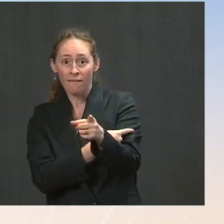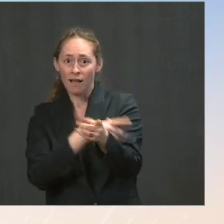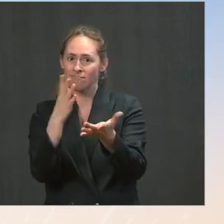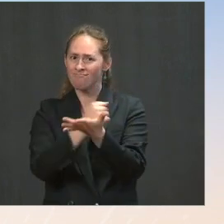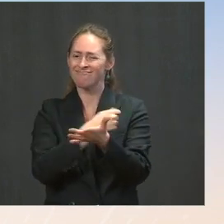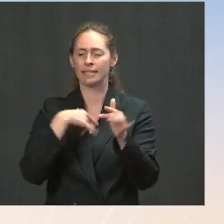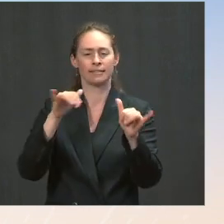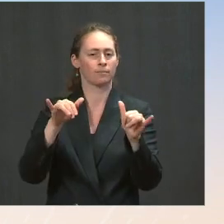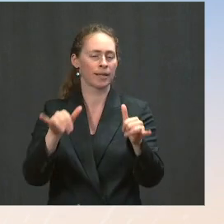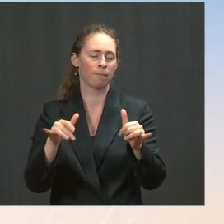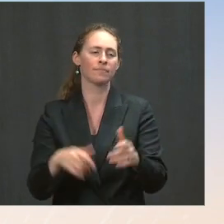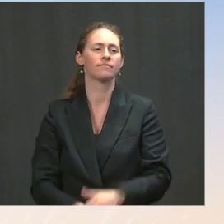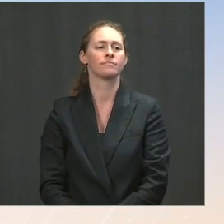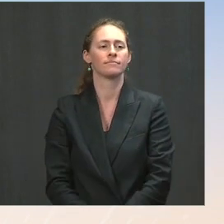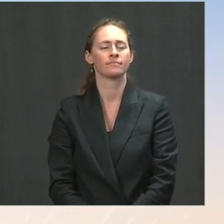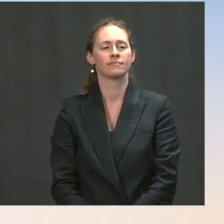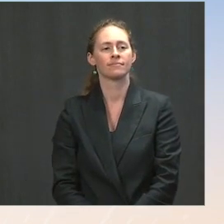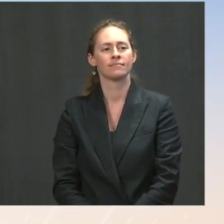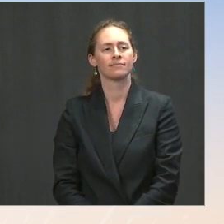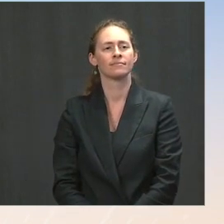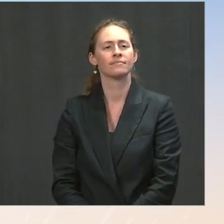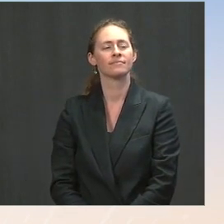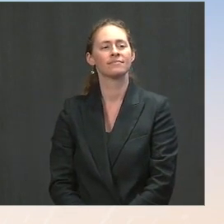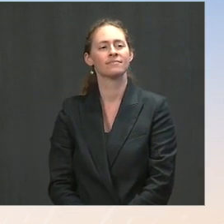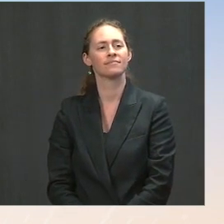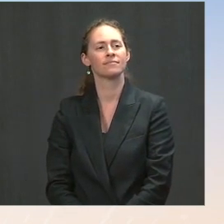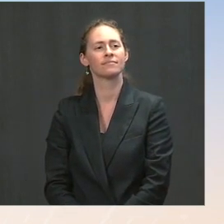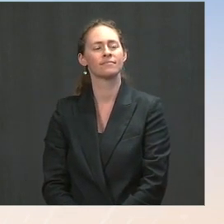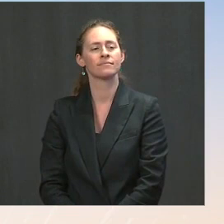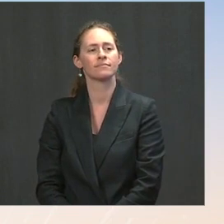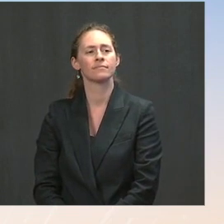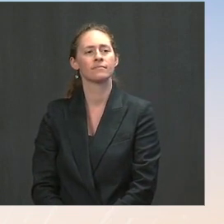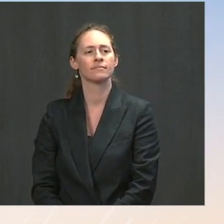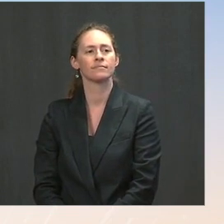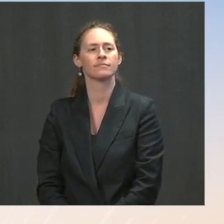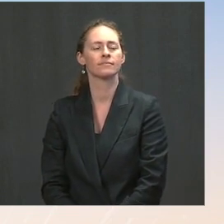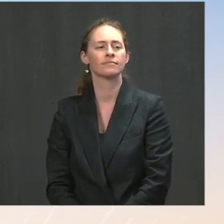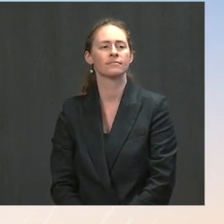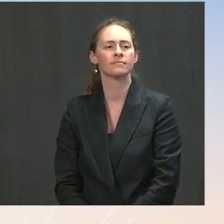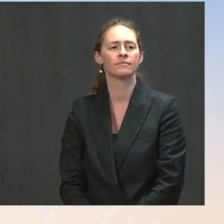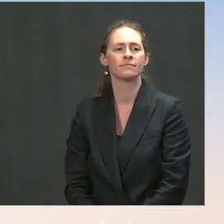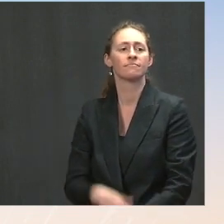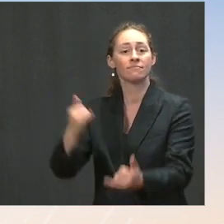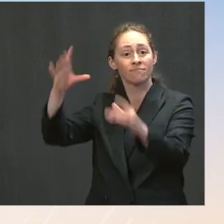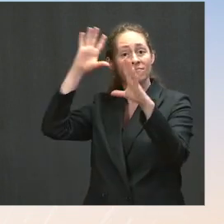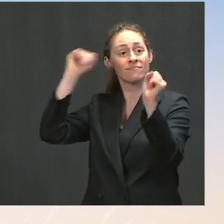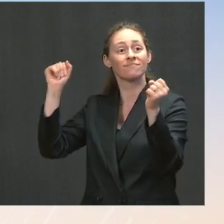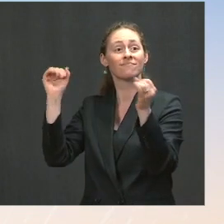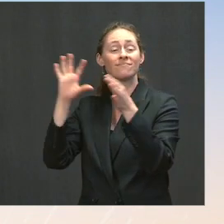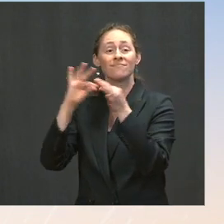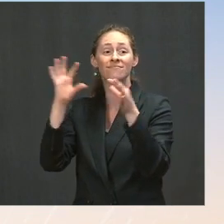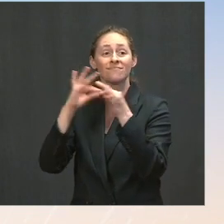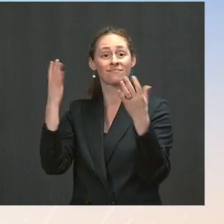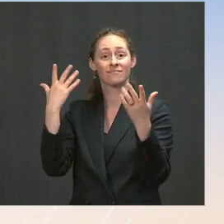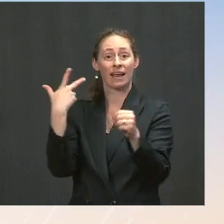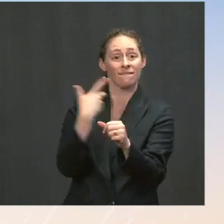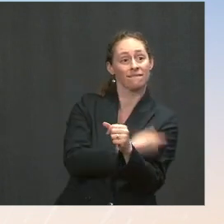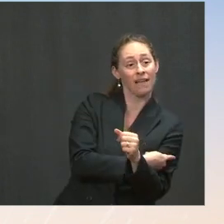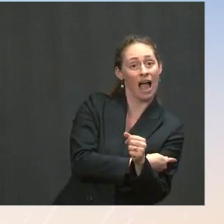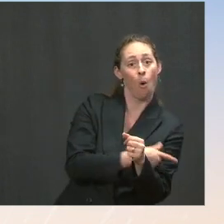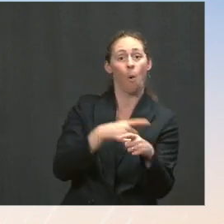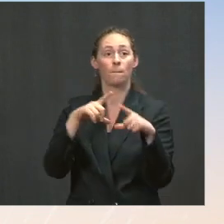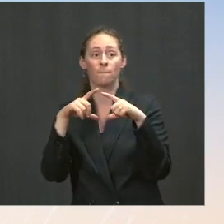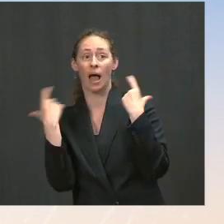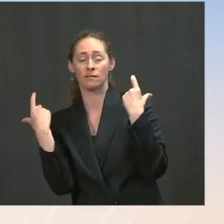message was get vaxxed or masked, and now it's get vaxxed and masked in some cases. So does he regret